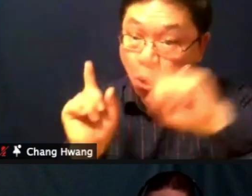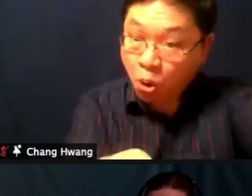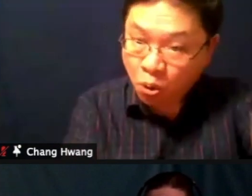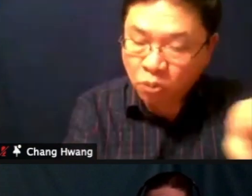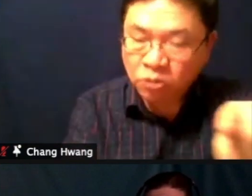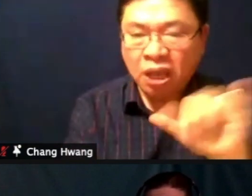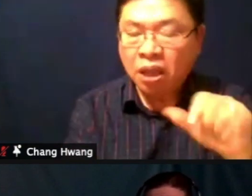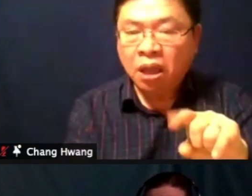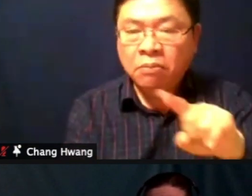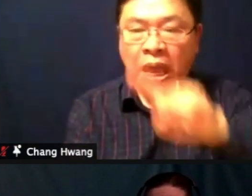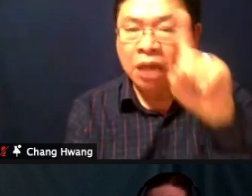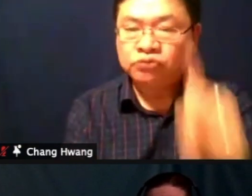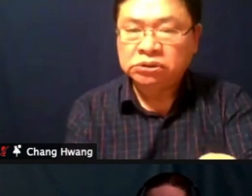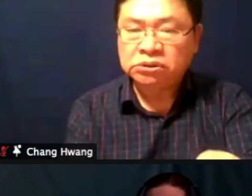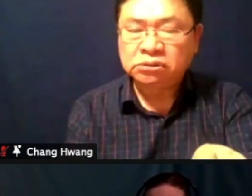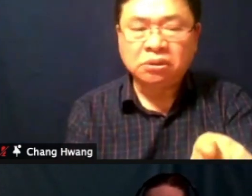going?